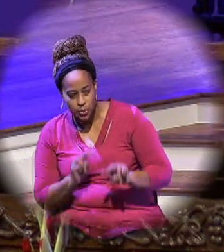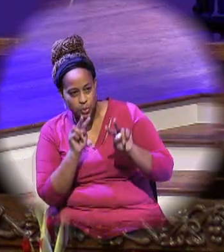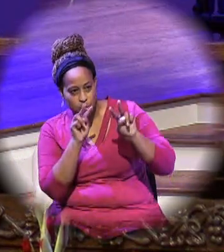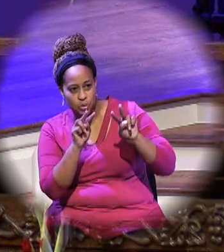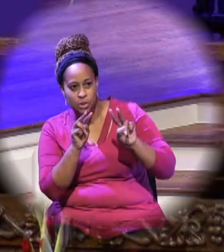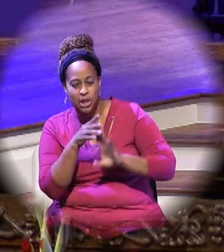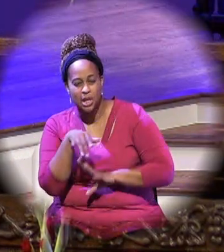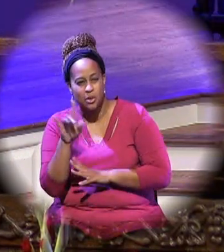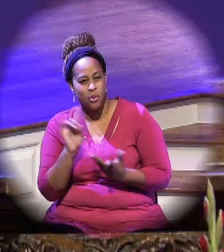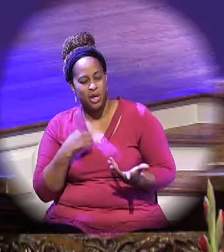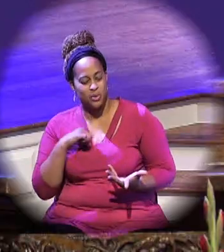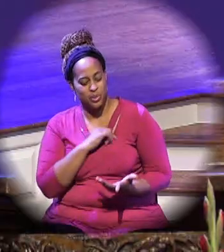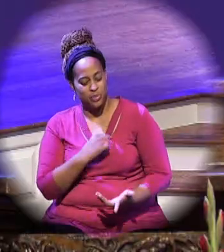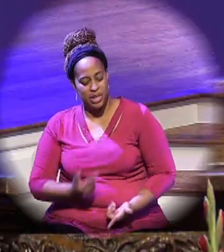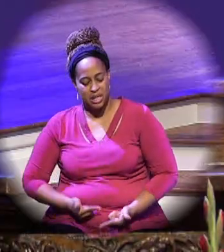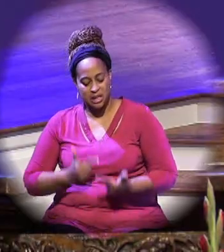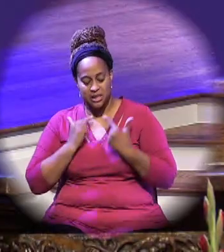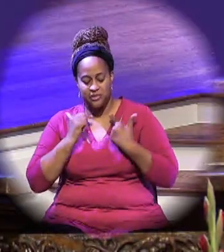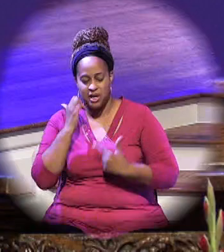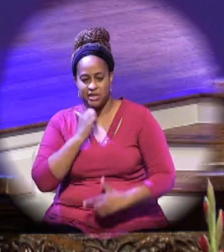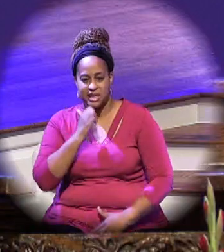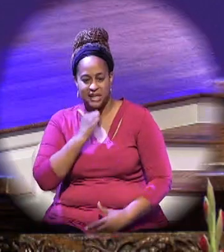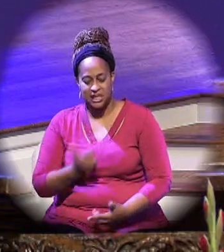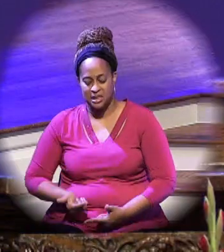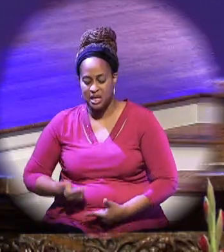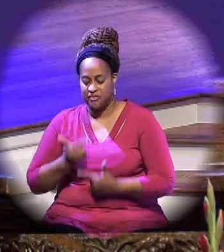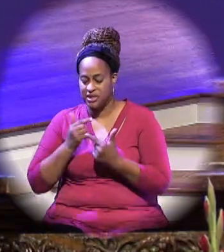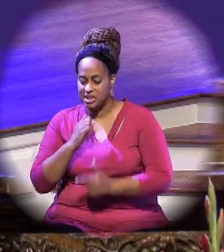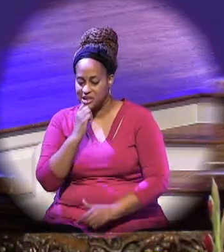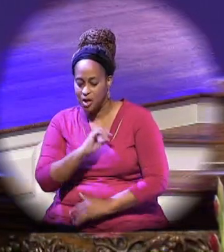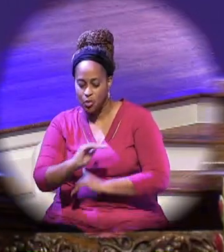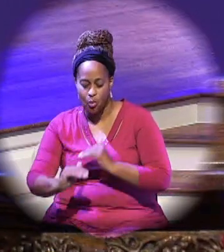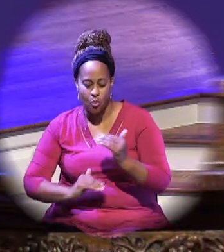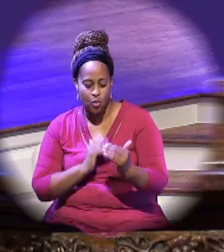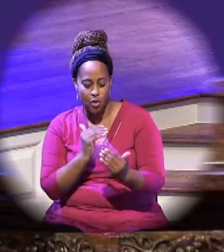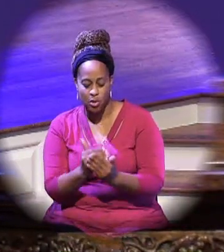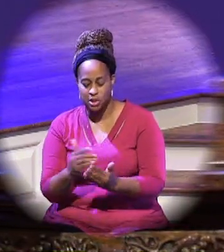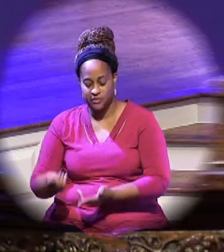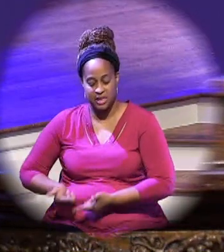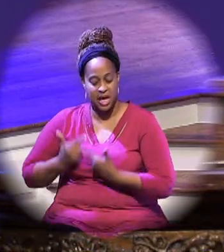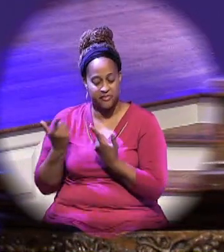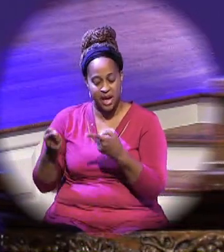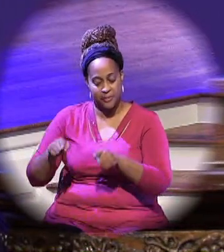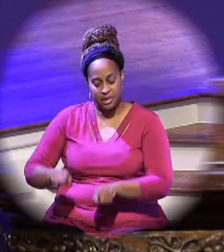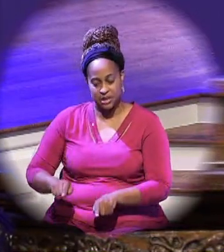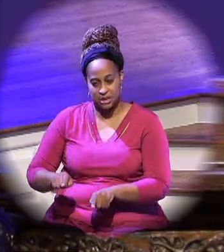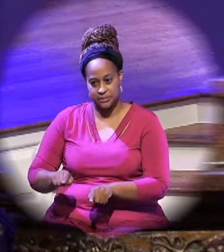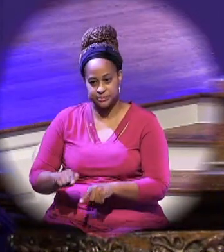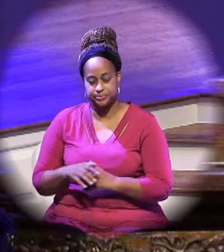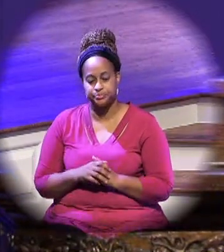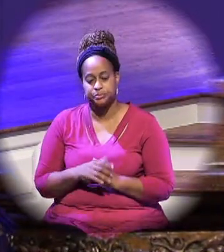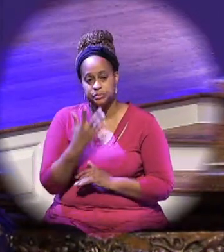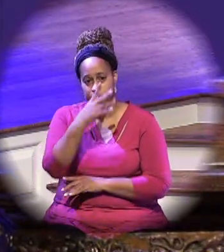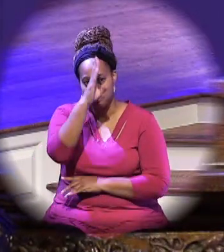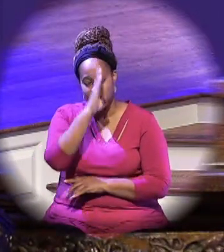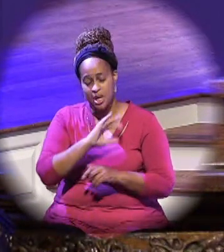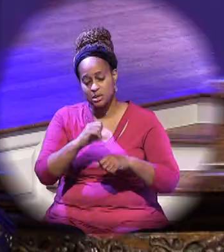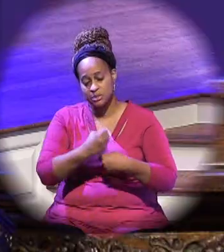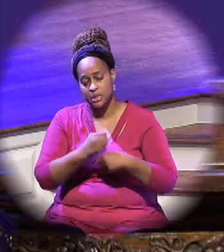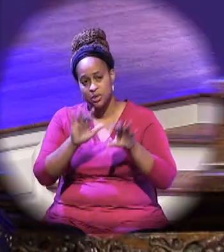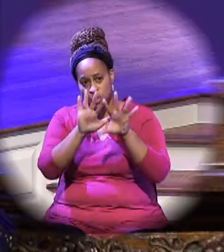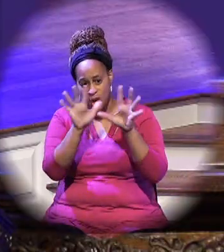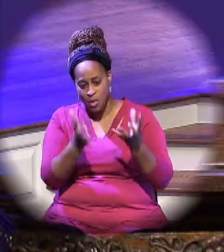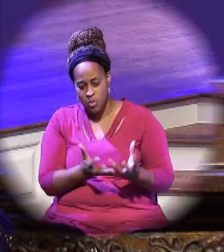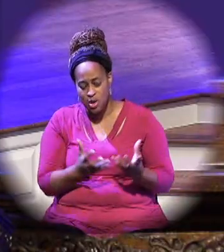realize where we live our daily lives isn't where all of life happens. God has made this world where